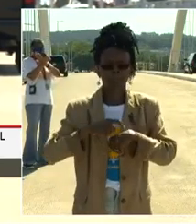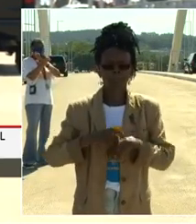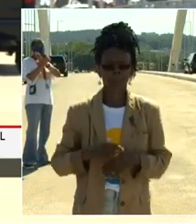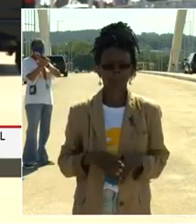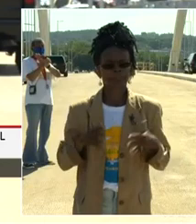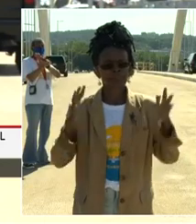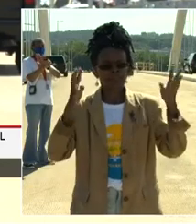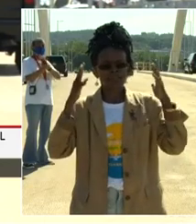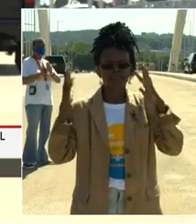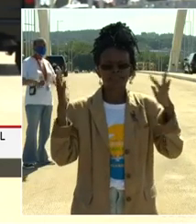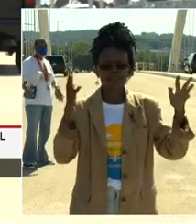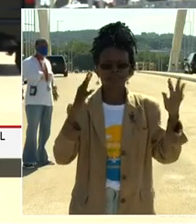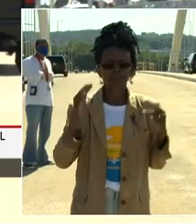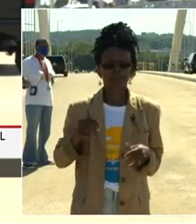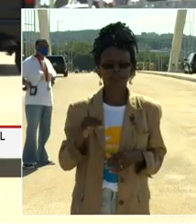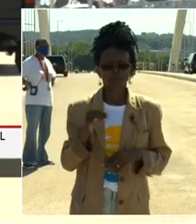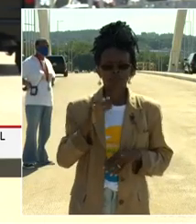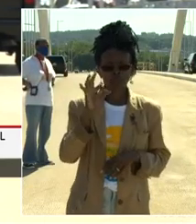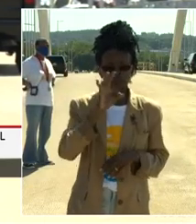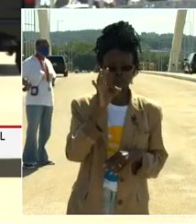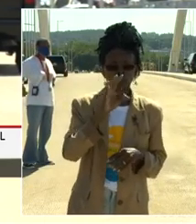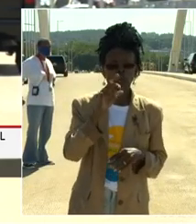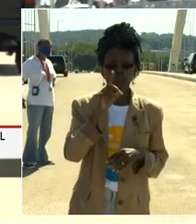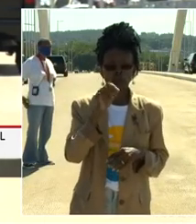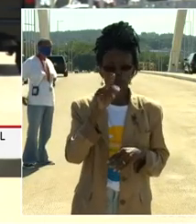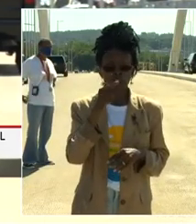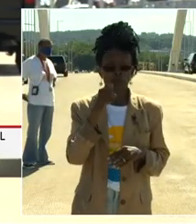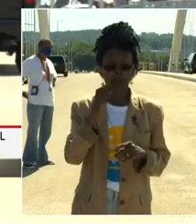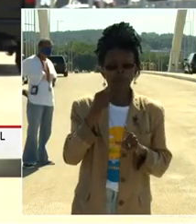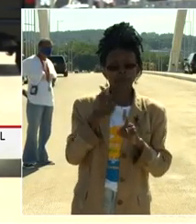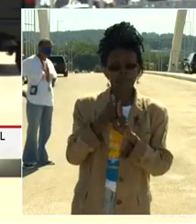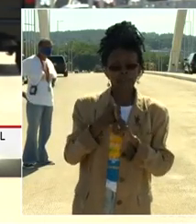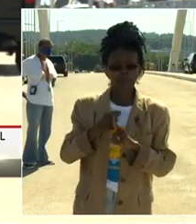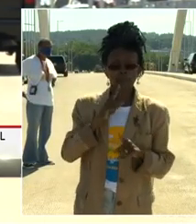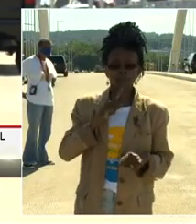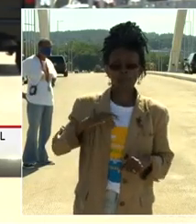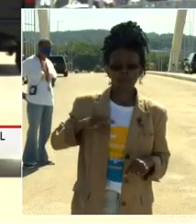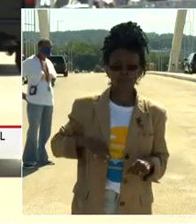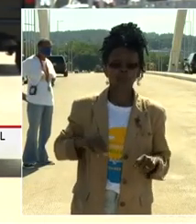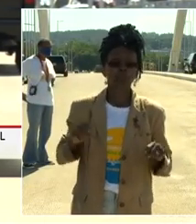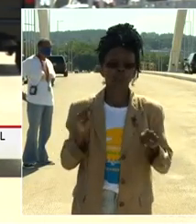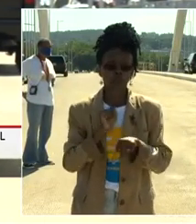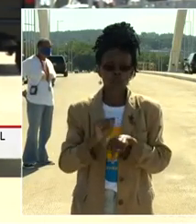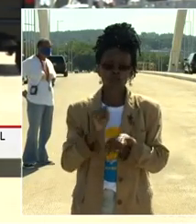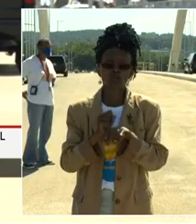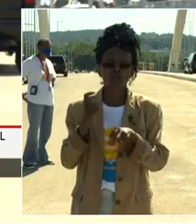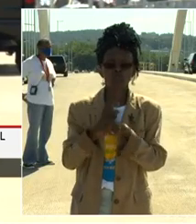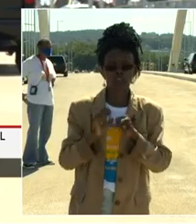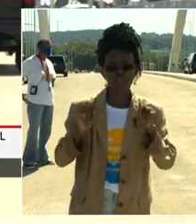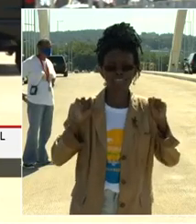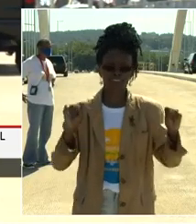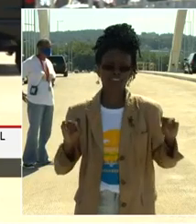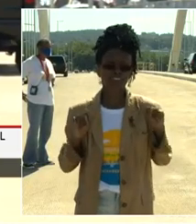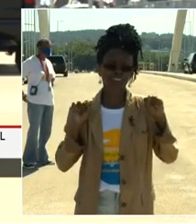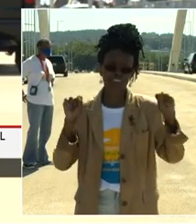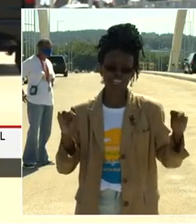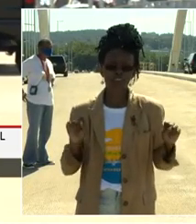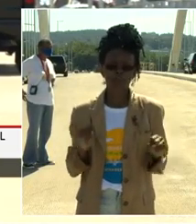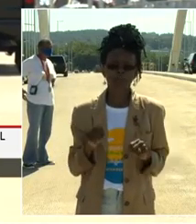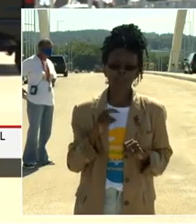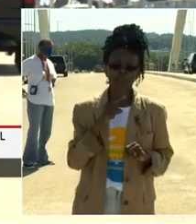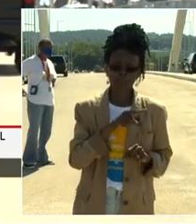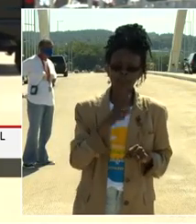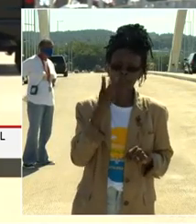He also appreciated the virtues and benefits of physical exercise and was often found walking the grounds of his home and neighborhood of